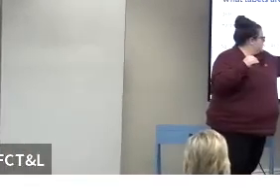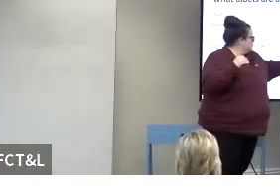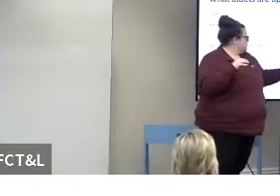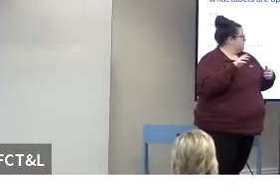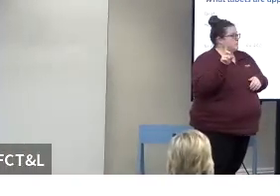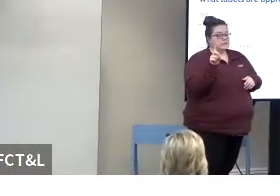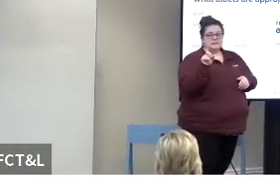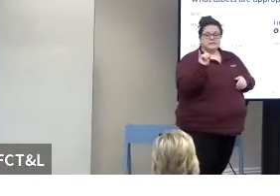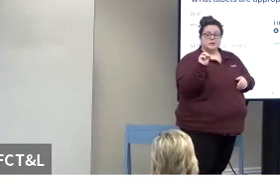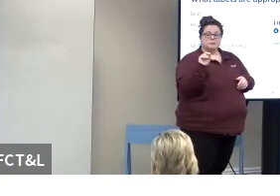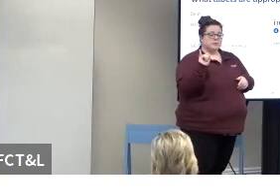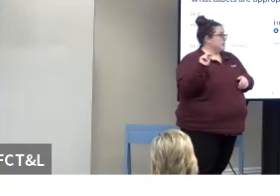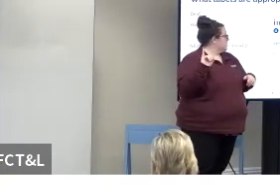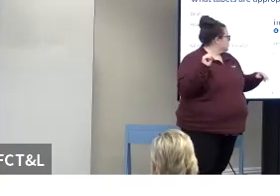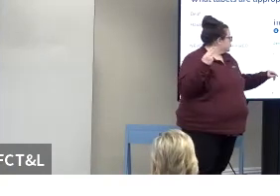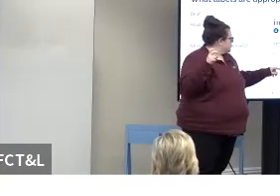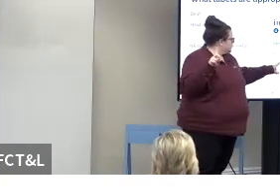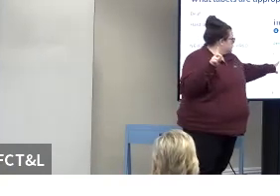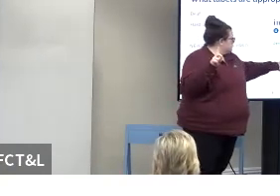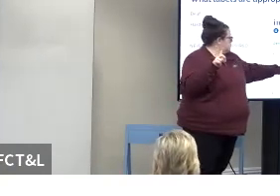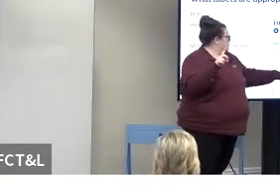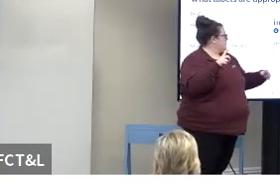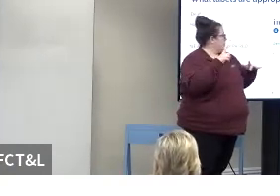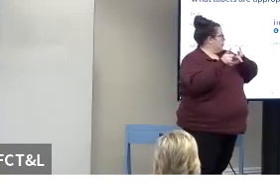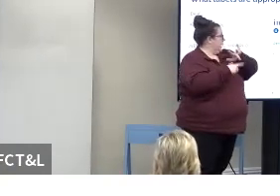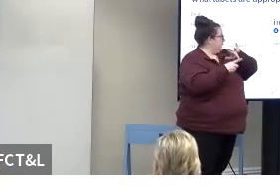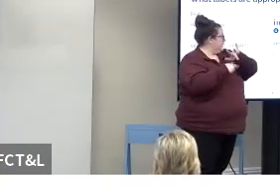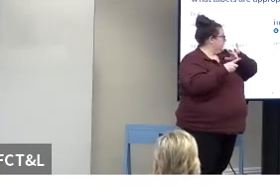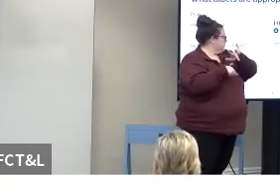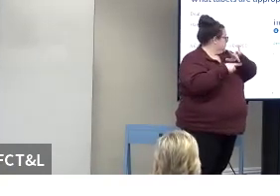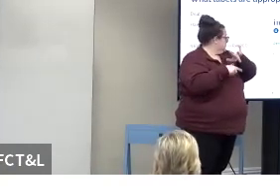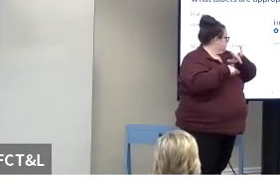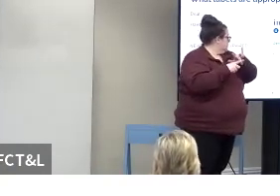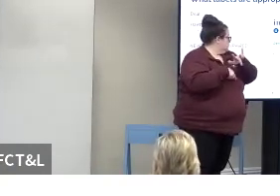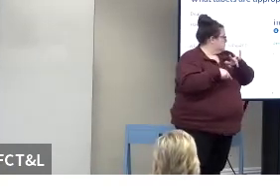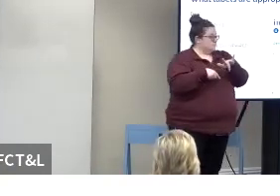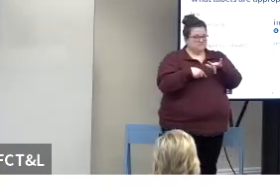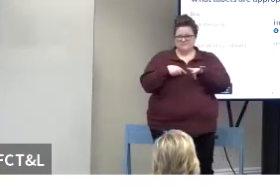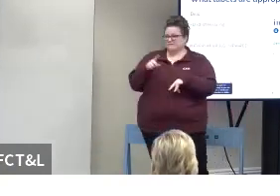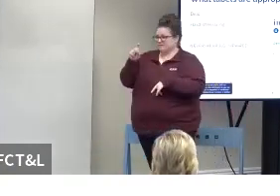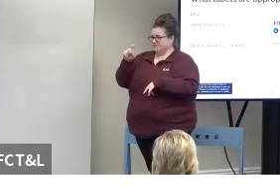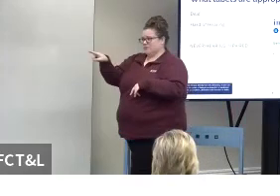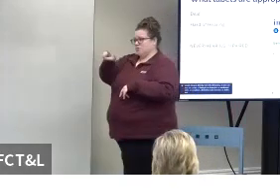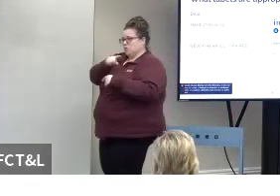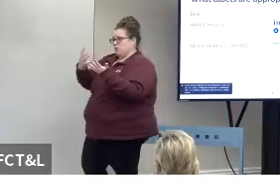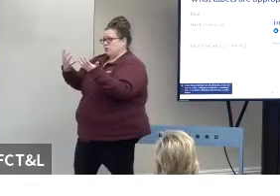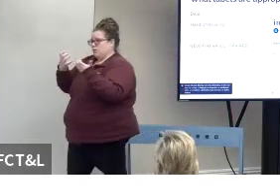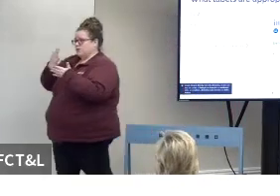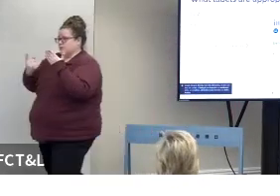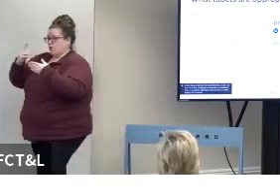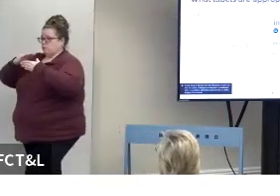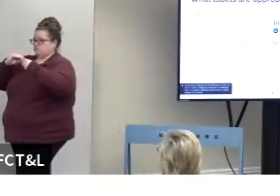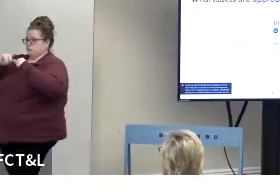or condition, diminished in function or ability, lacking full functional